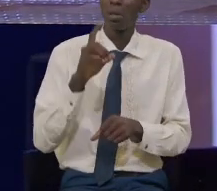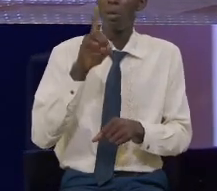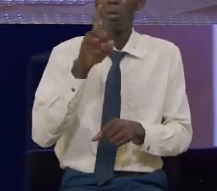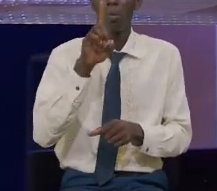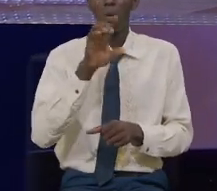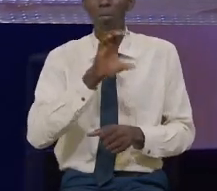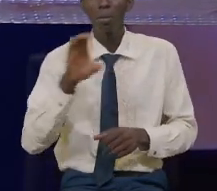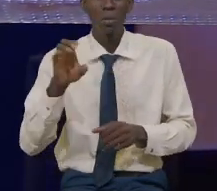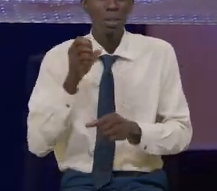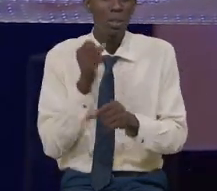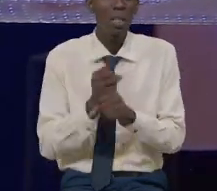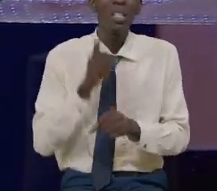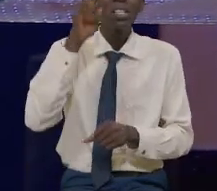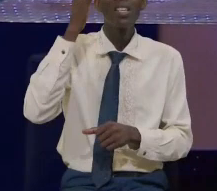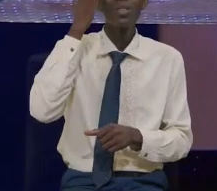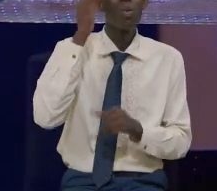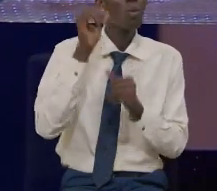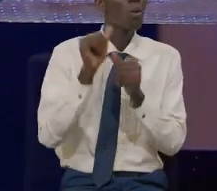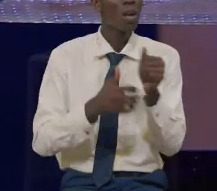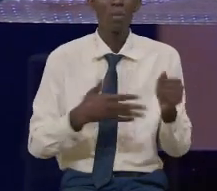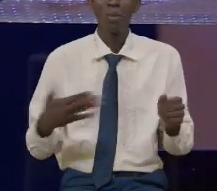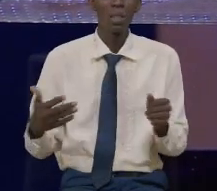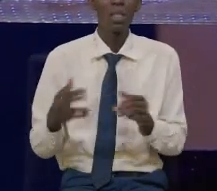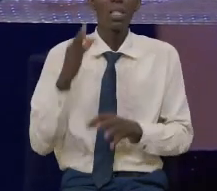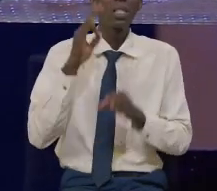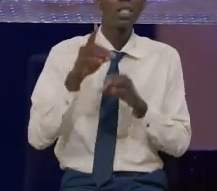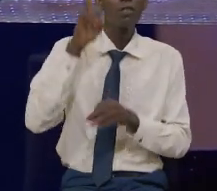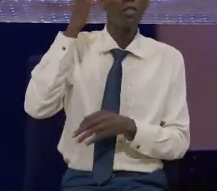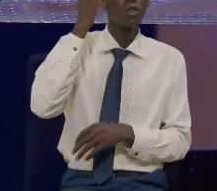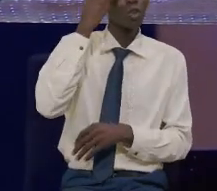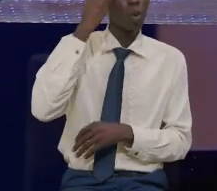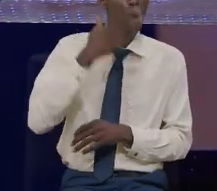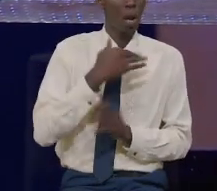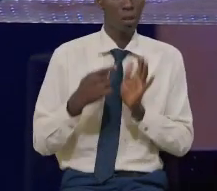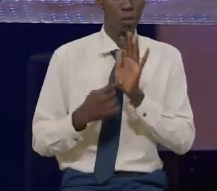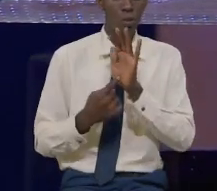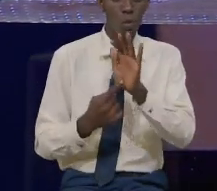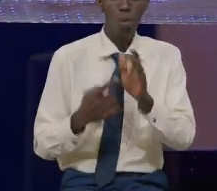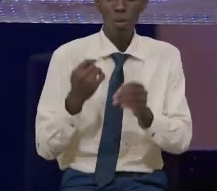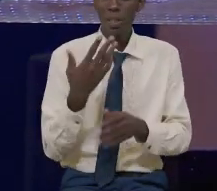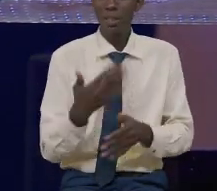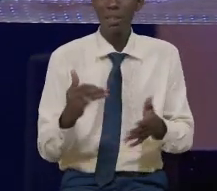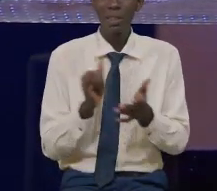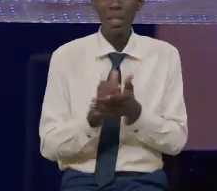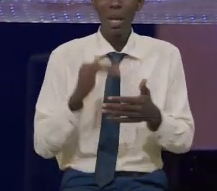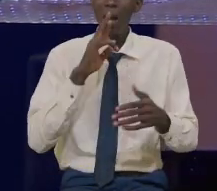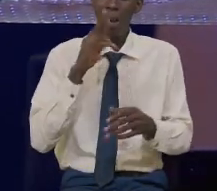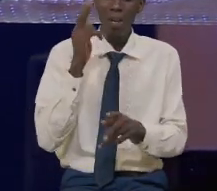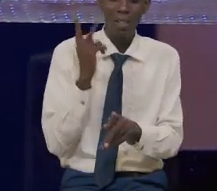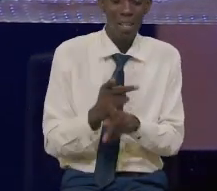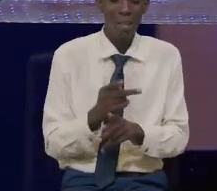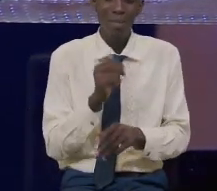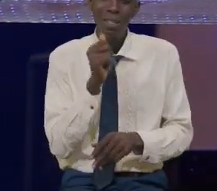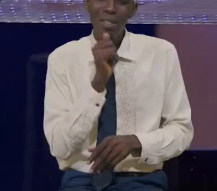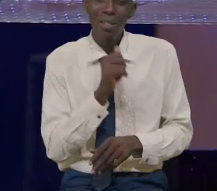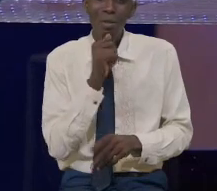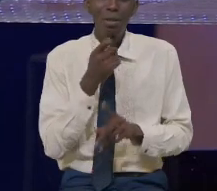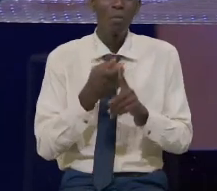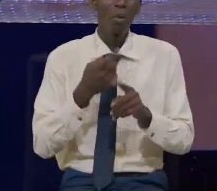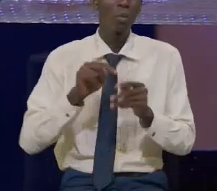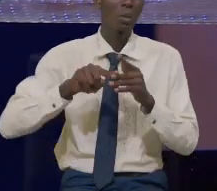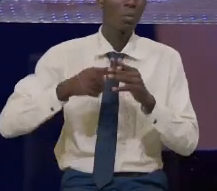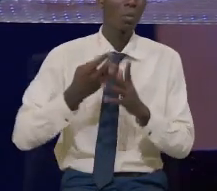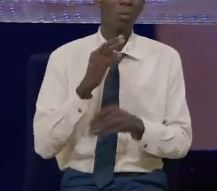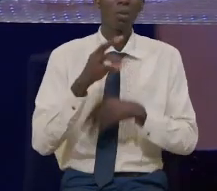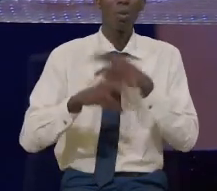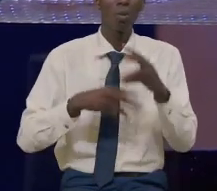80, 100 years, he knows everything. If he knows and if he reveals the things that were kept secret from the beginning of the